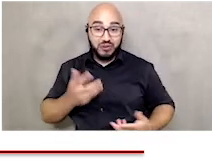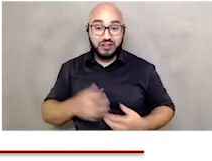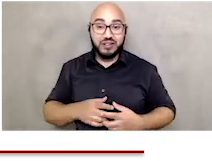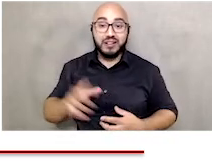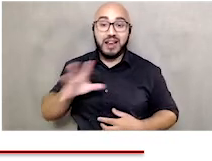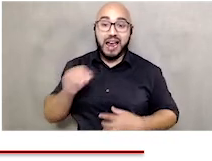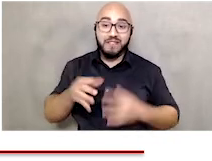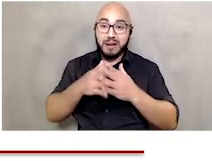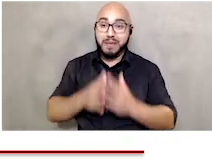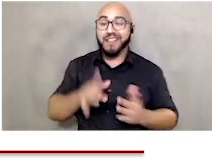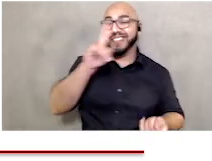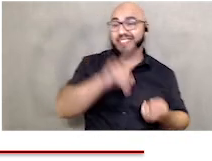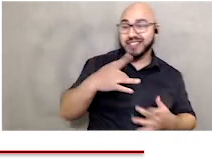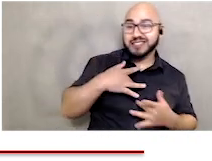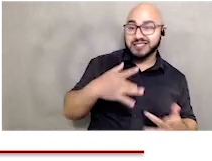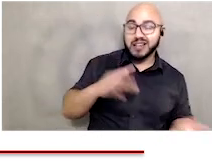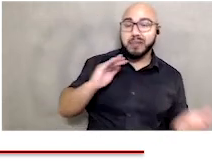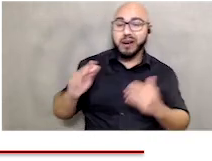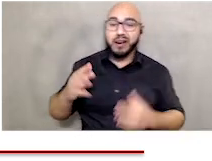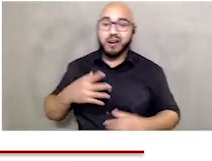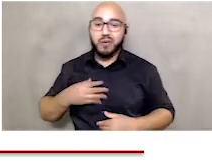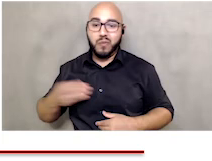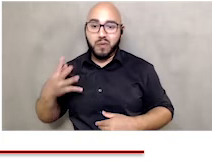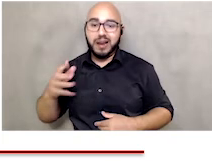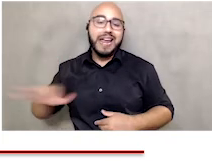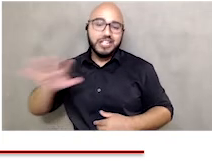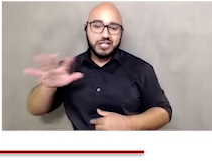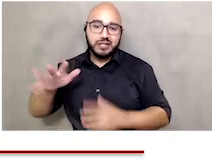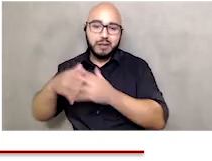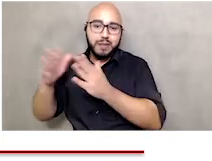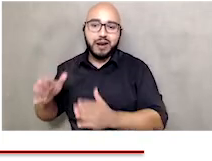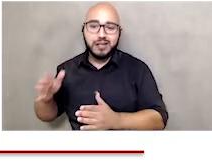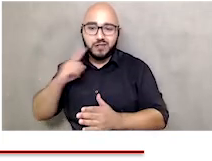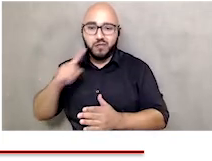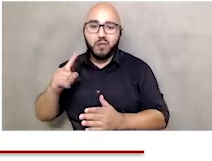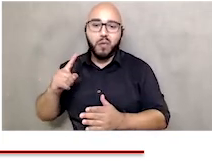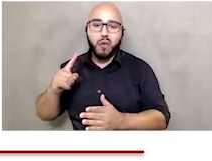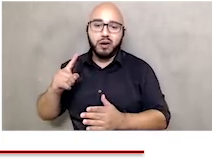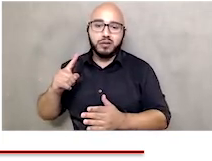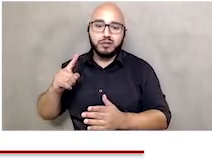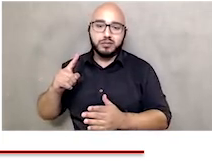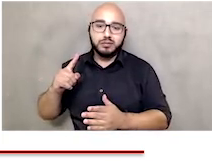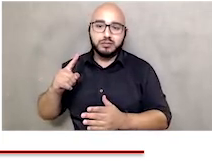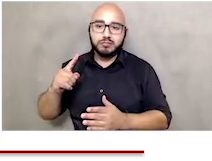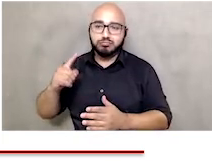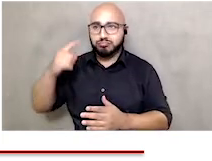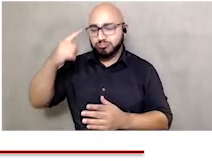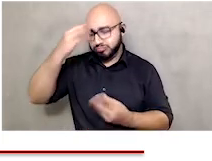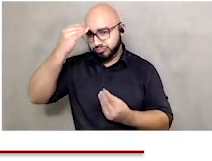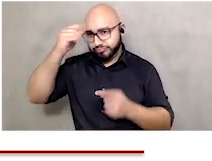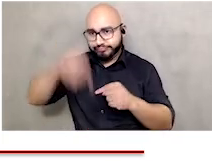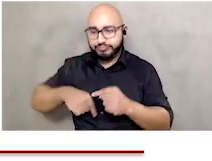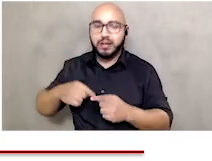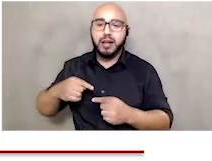Americans to engage in wishful thinking as a coping strategy. And Asian Americans reported a